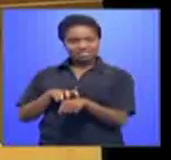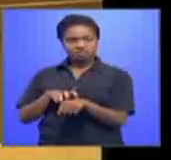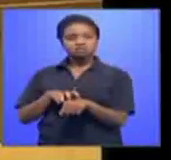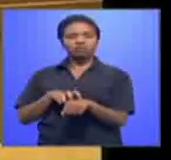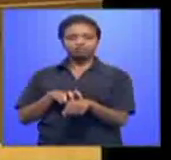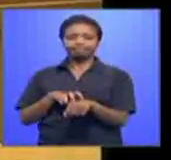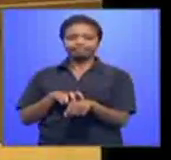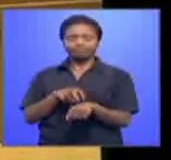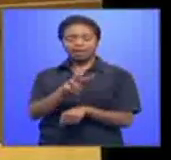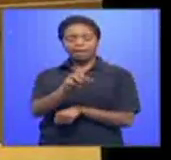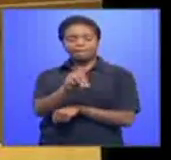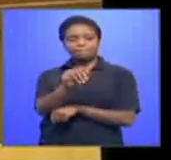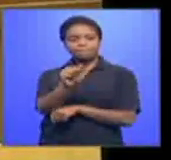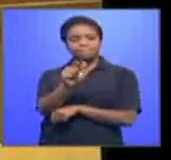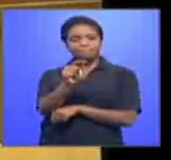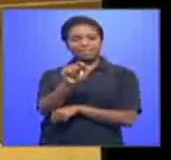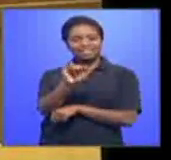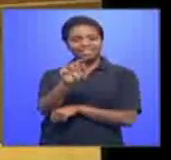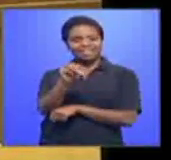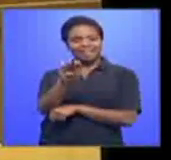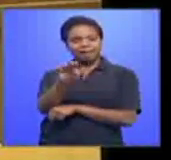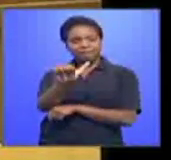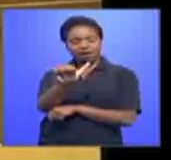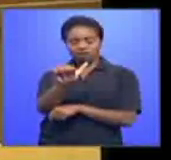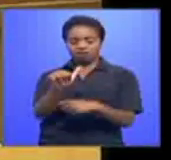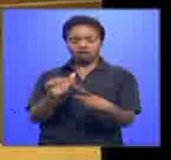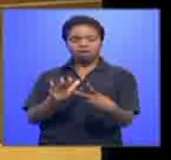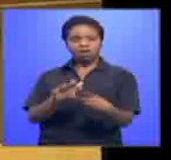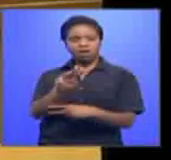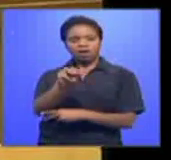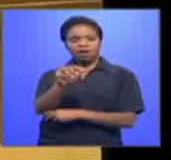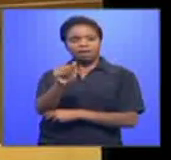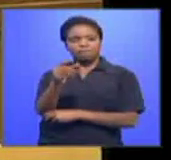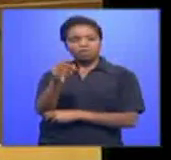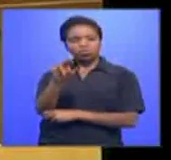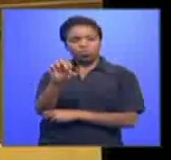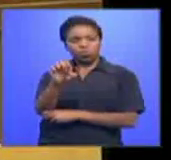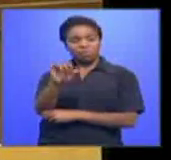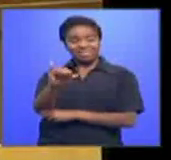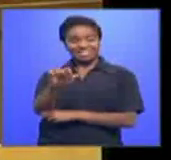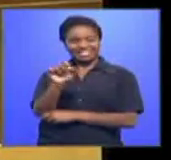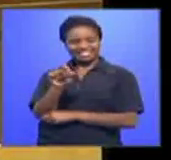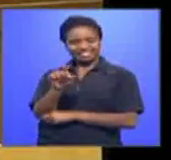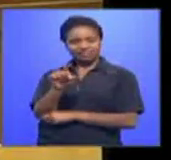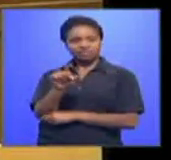the Matimba and the Medupi power stations.